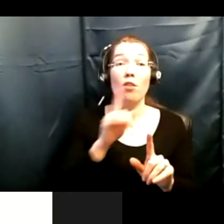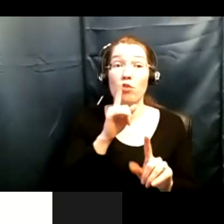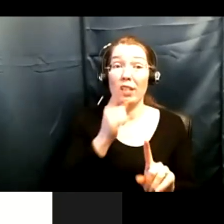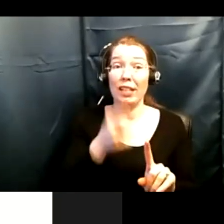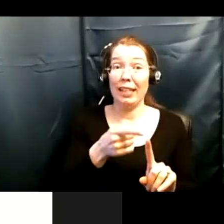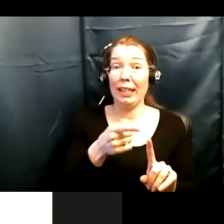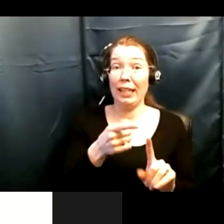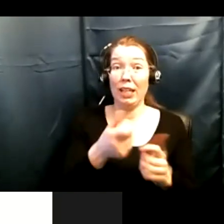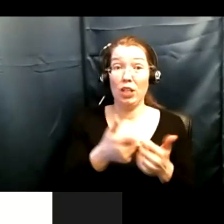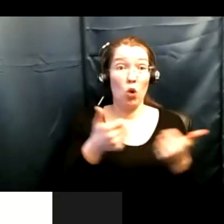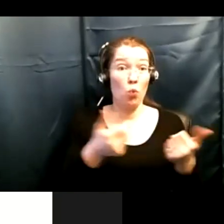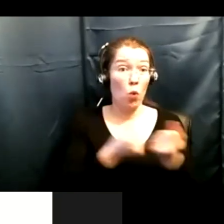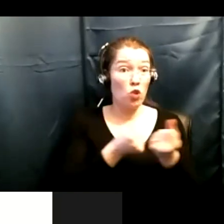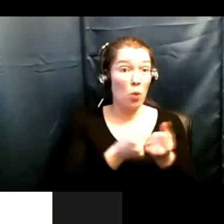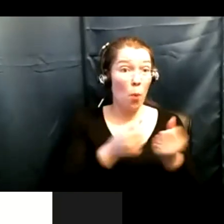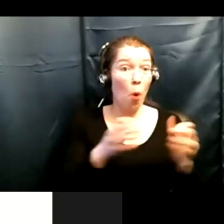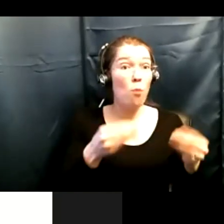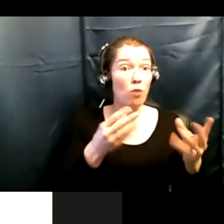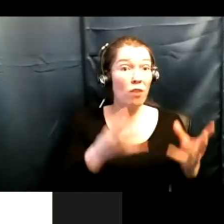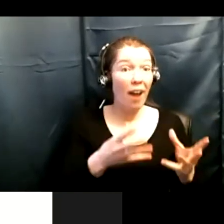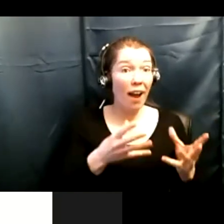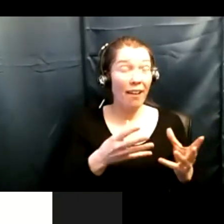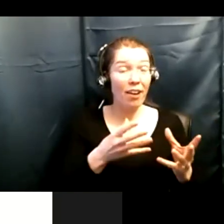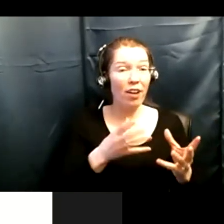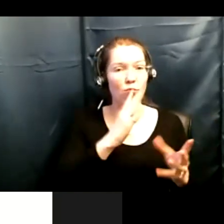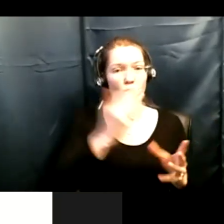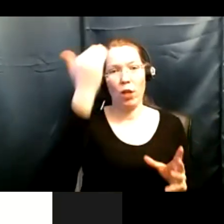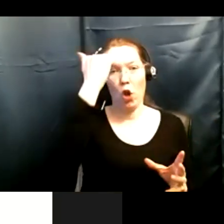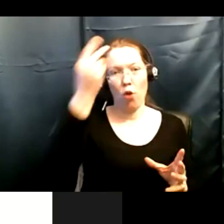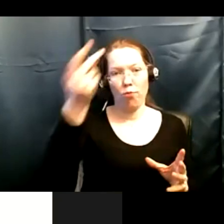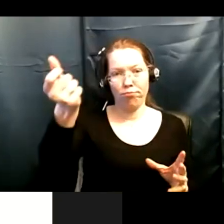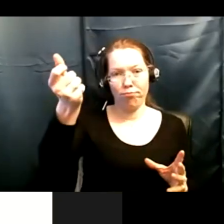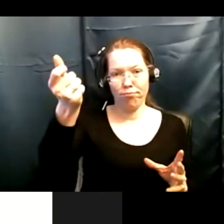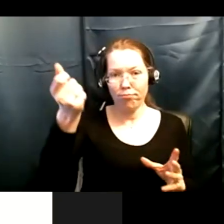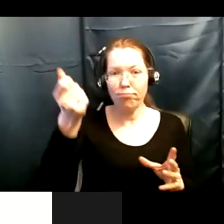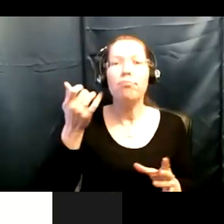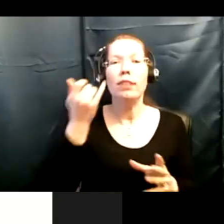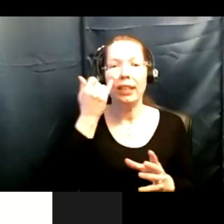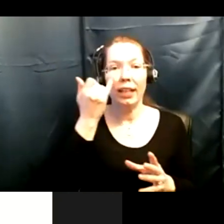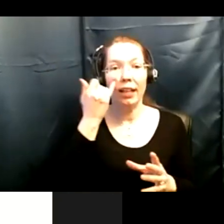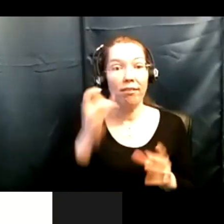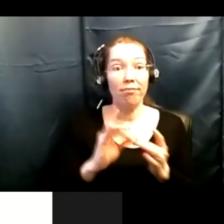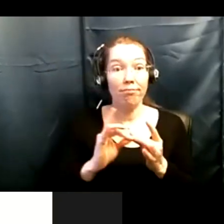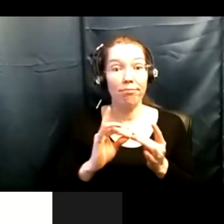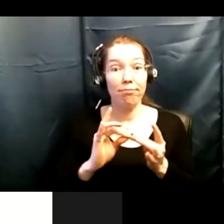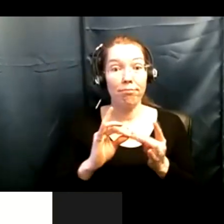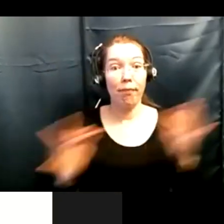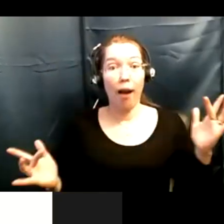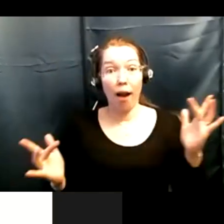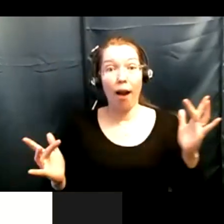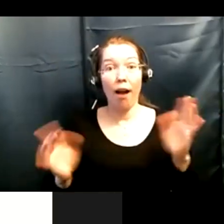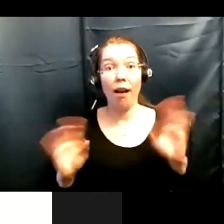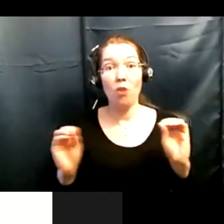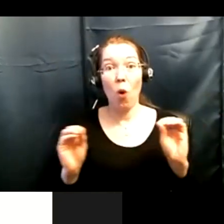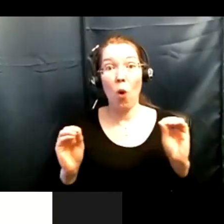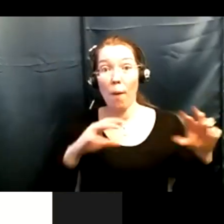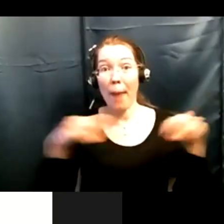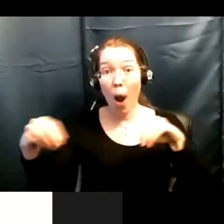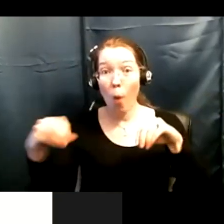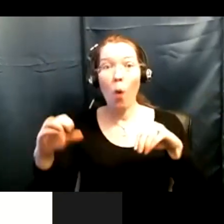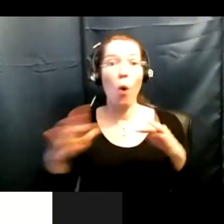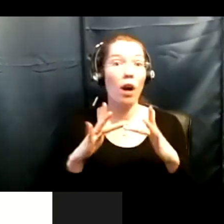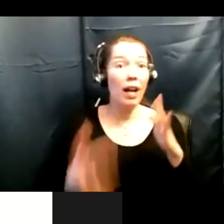remote support provider is going to know immediately if you're without power in that home. And they've already got a list of phone numbers